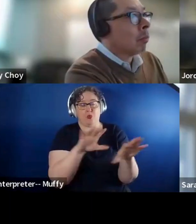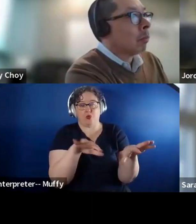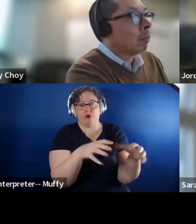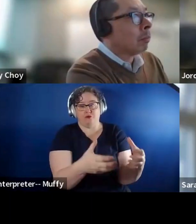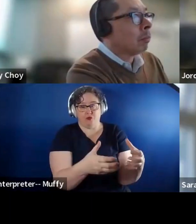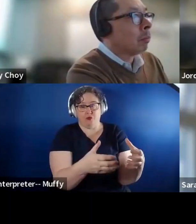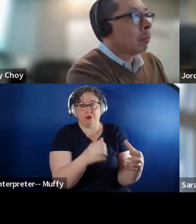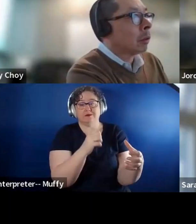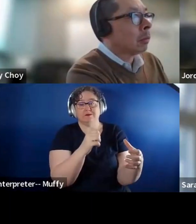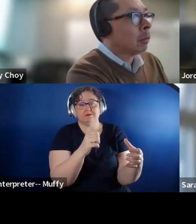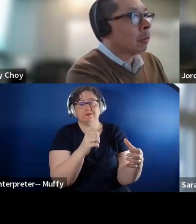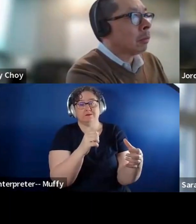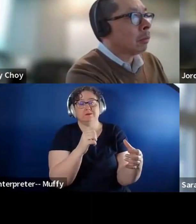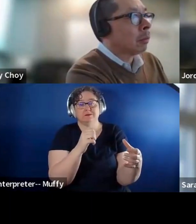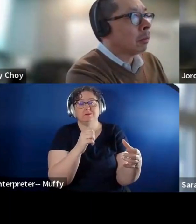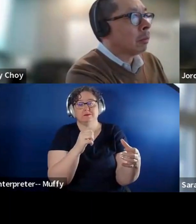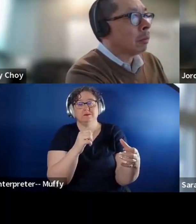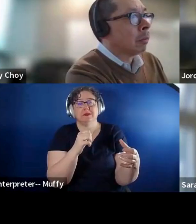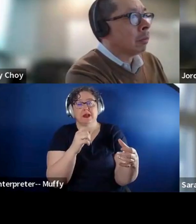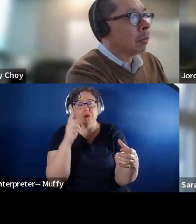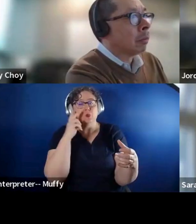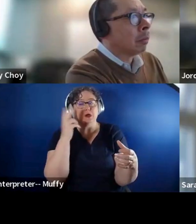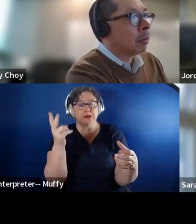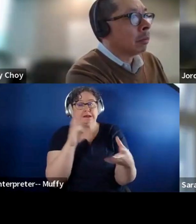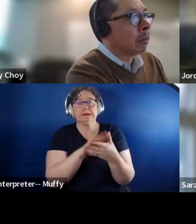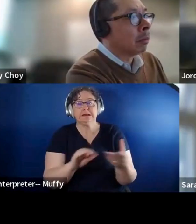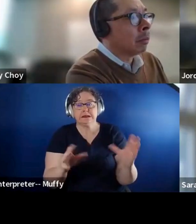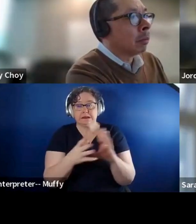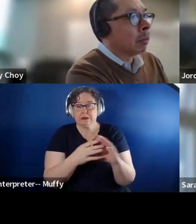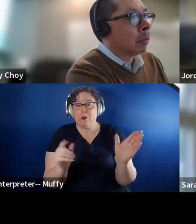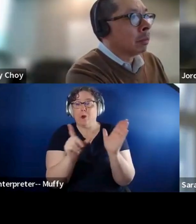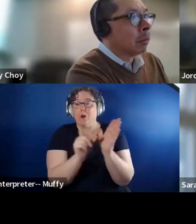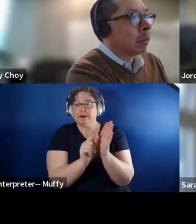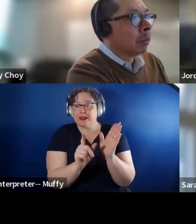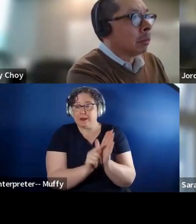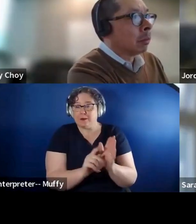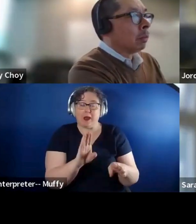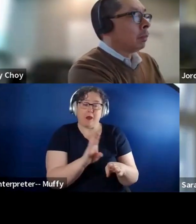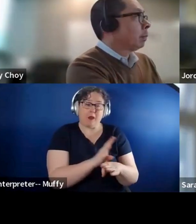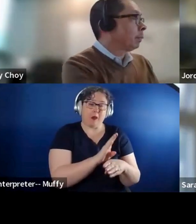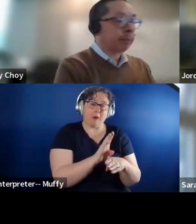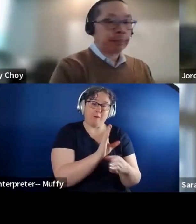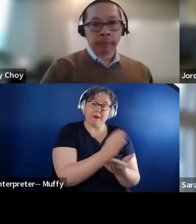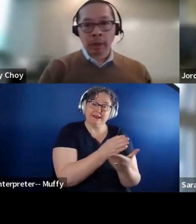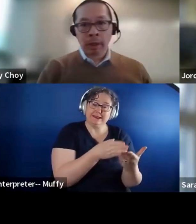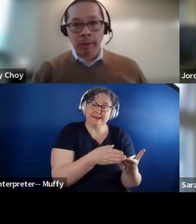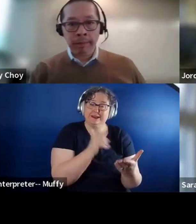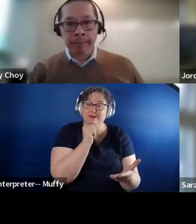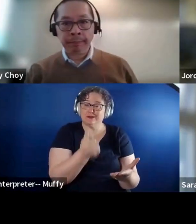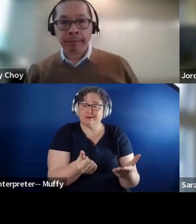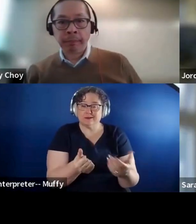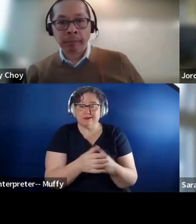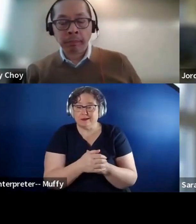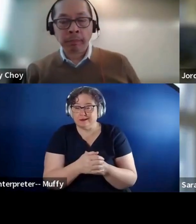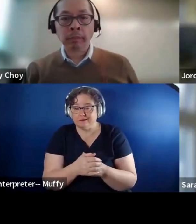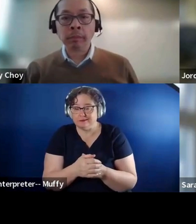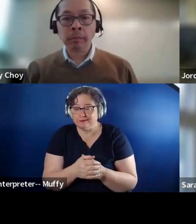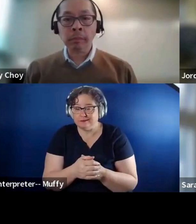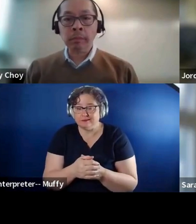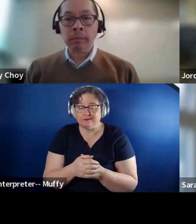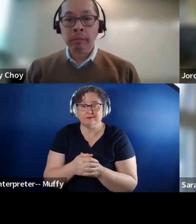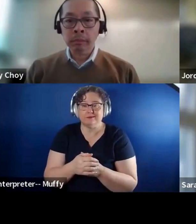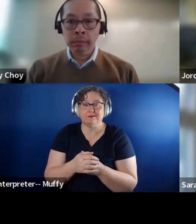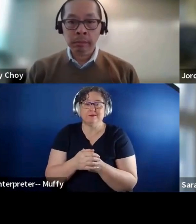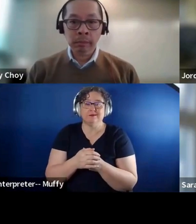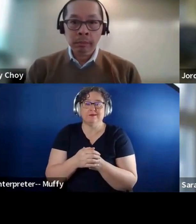not uncommon for us to see stories in the paper, whether you read the Business Sound a Puget Sound Business